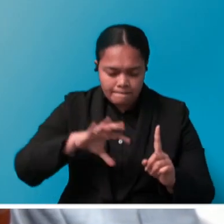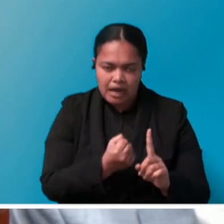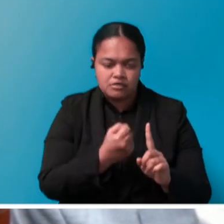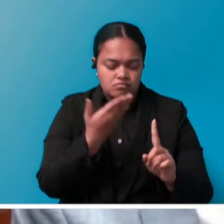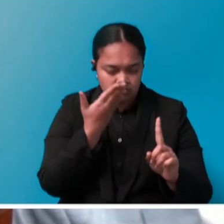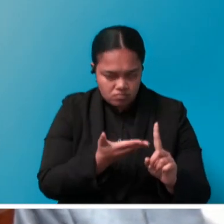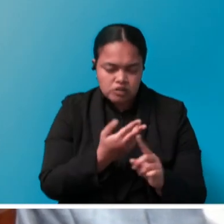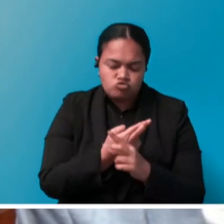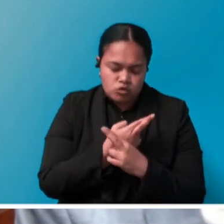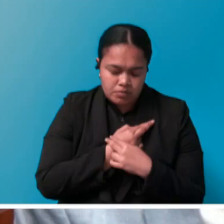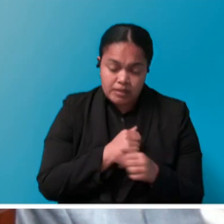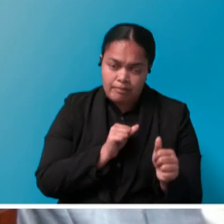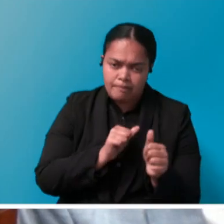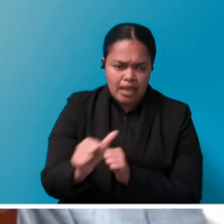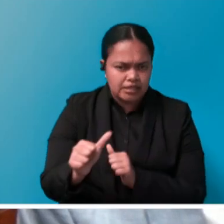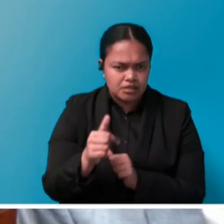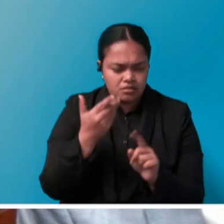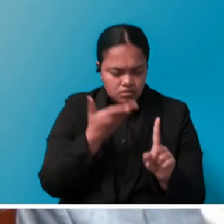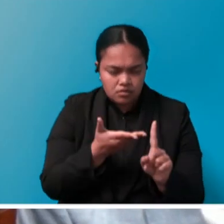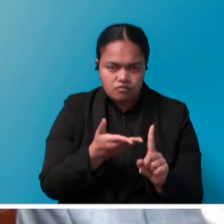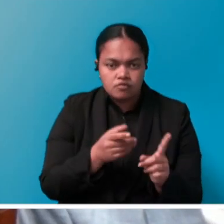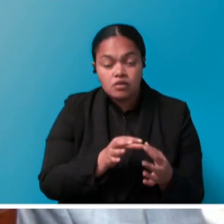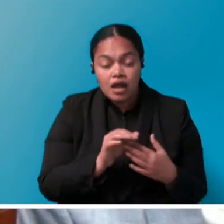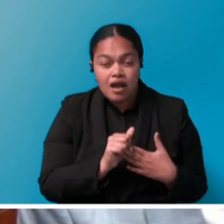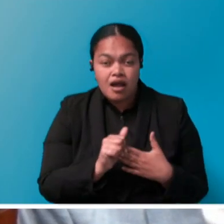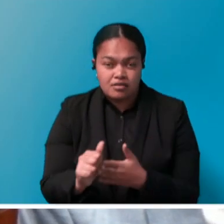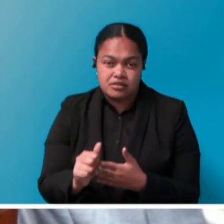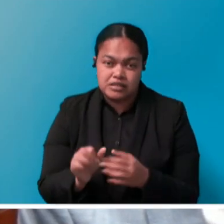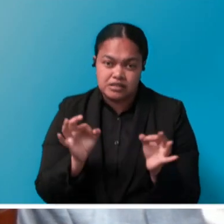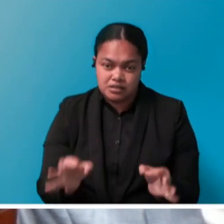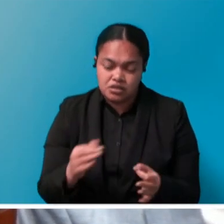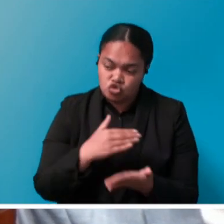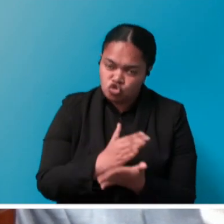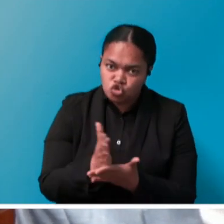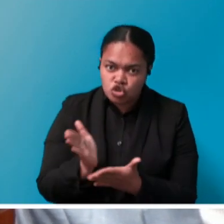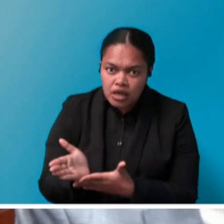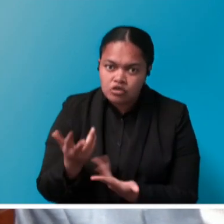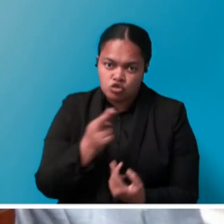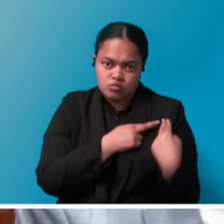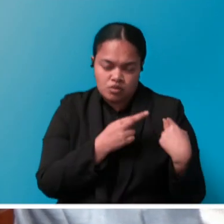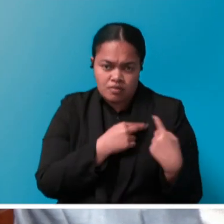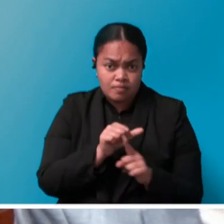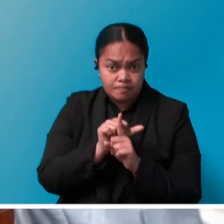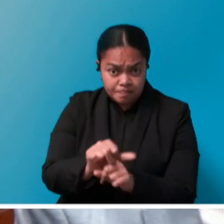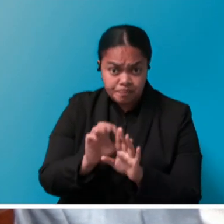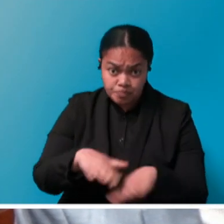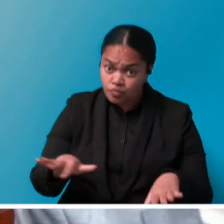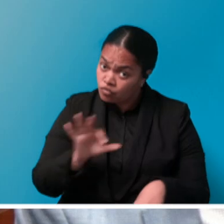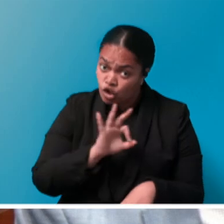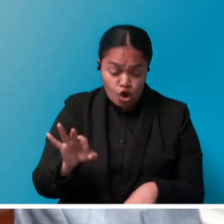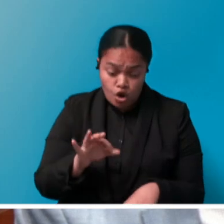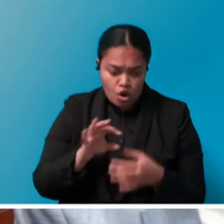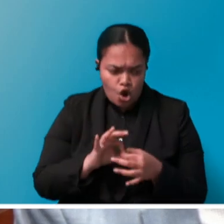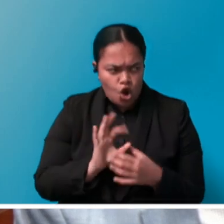best interest must always guide decisions. Shared responsibility. Safeguarding children is not the job of government alone.